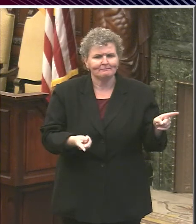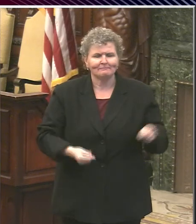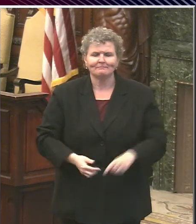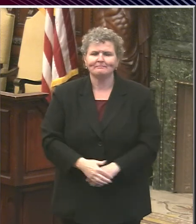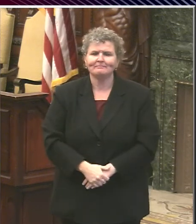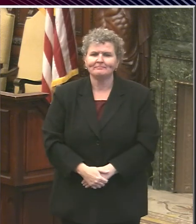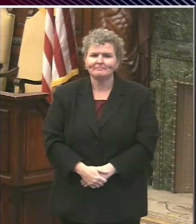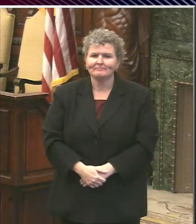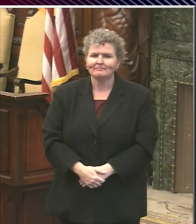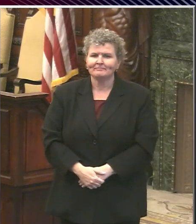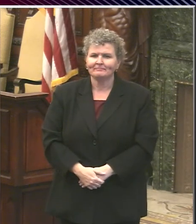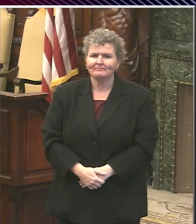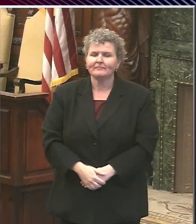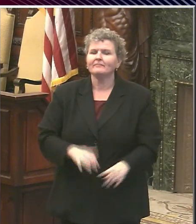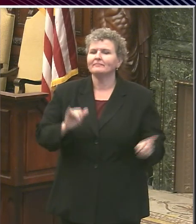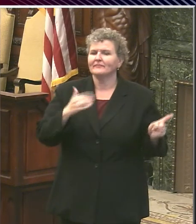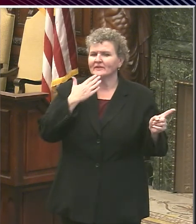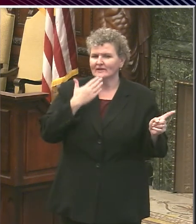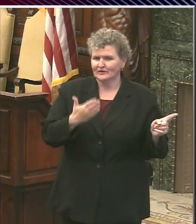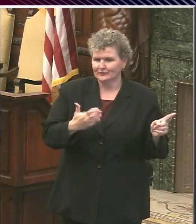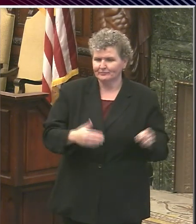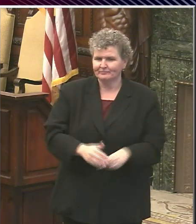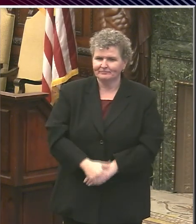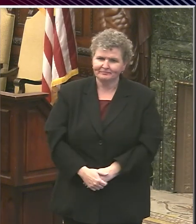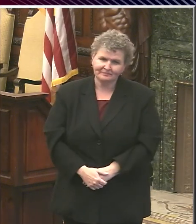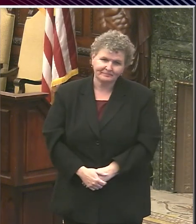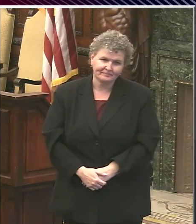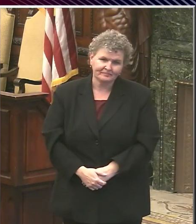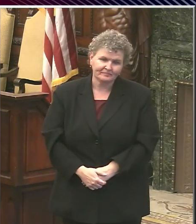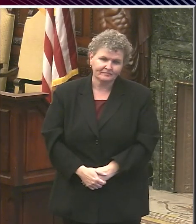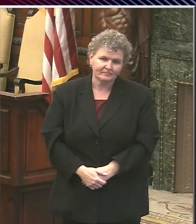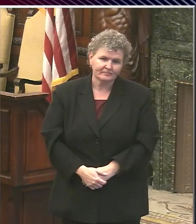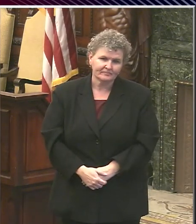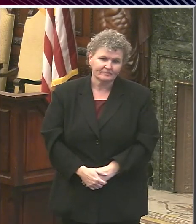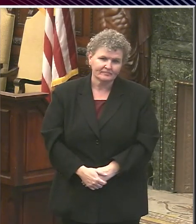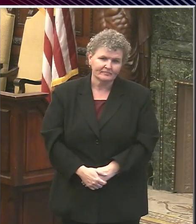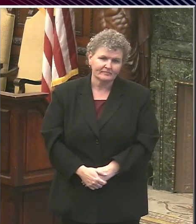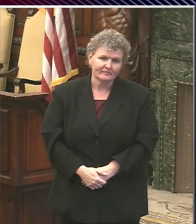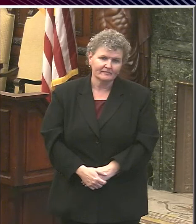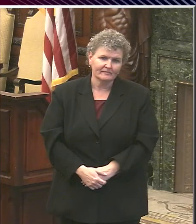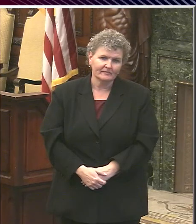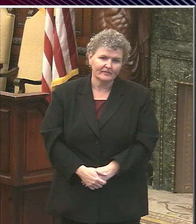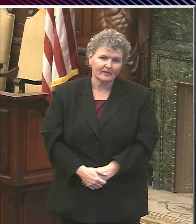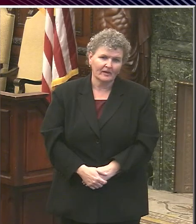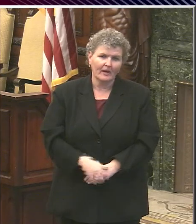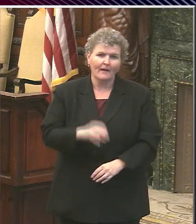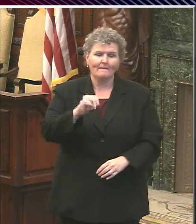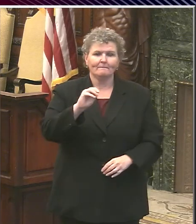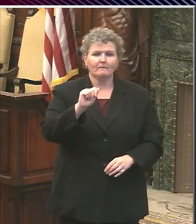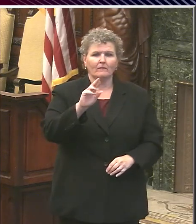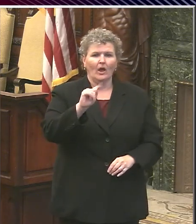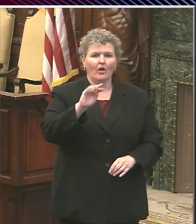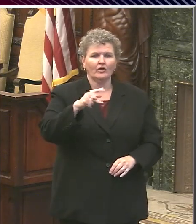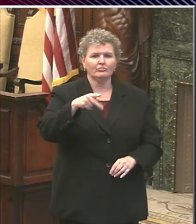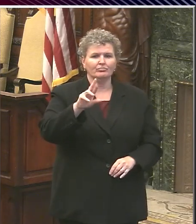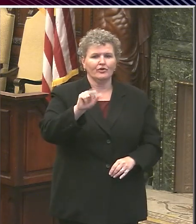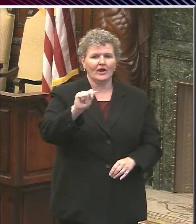Thanks, Manny. We're going to go now to Martin Pratt of Philly